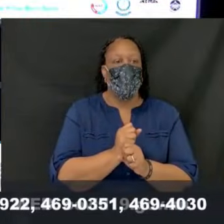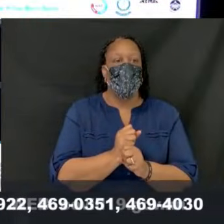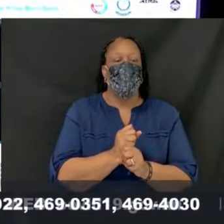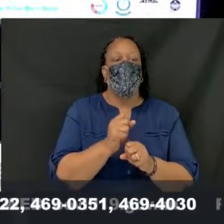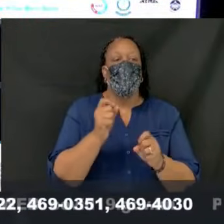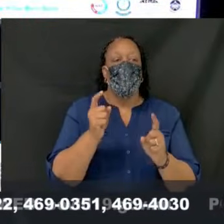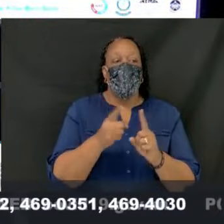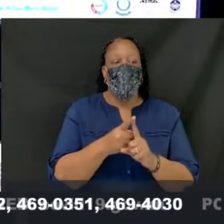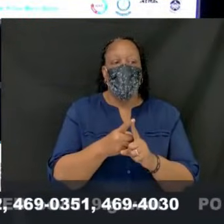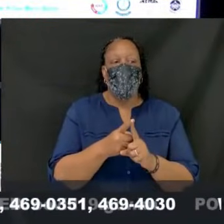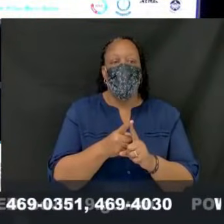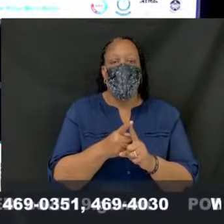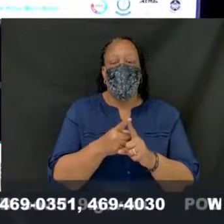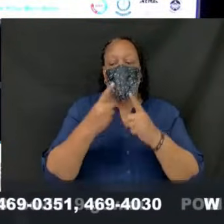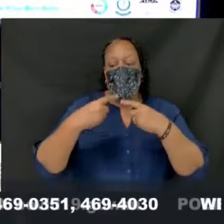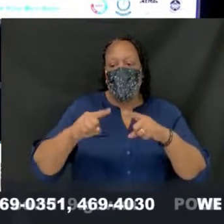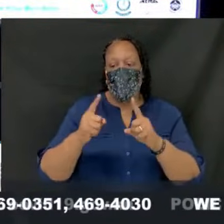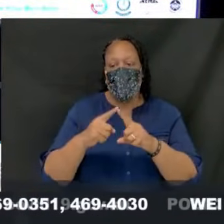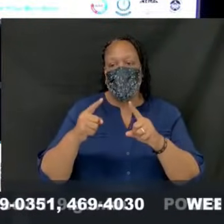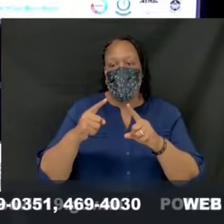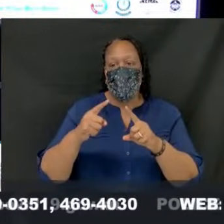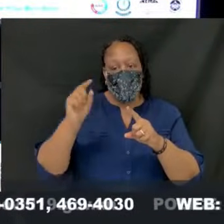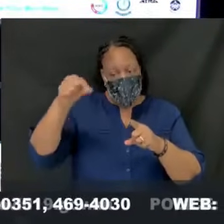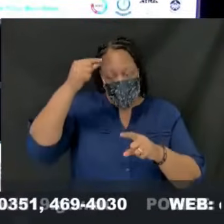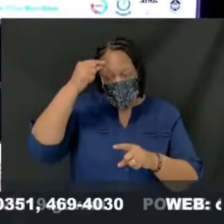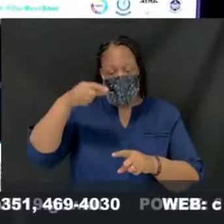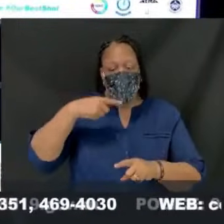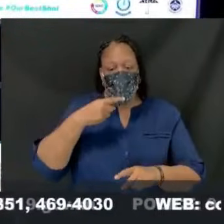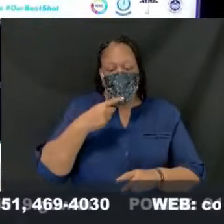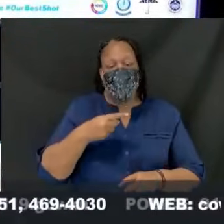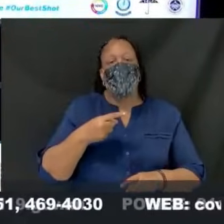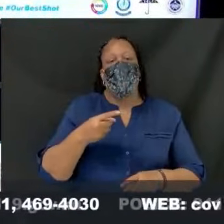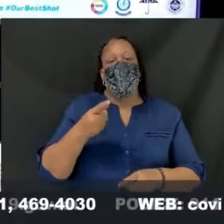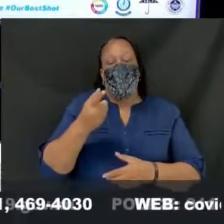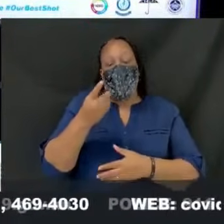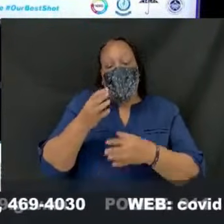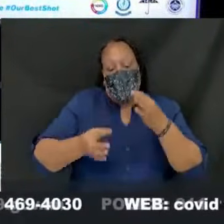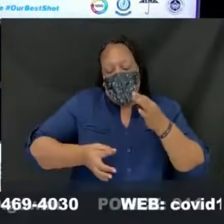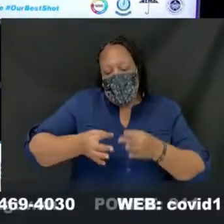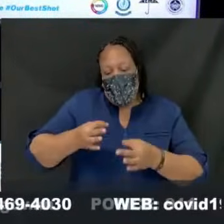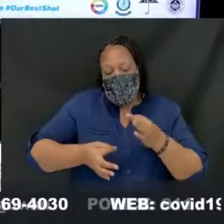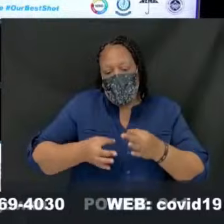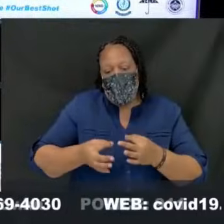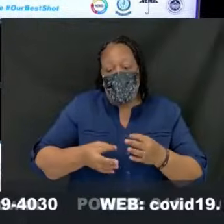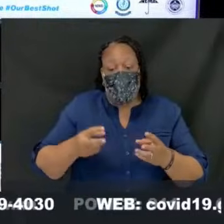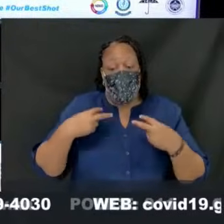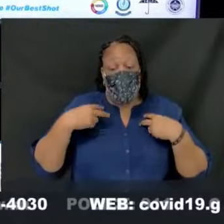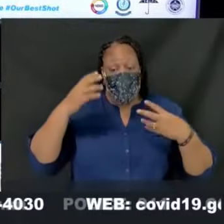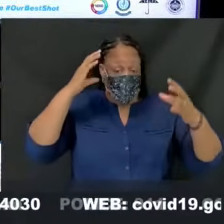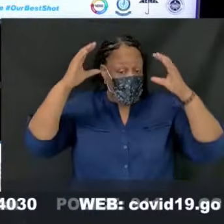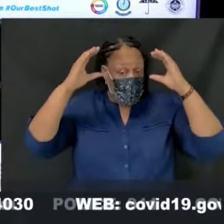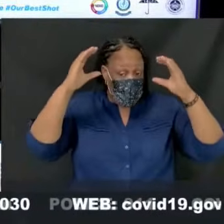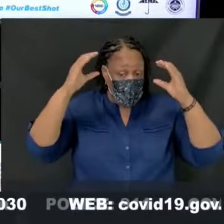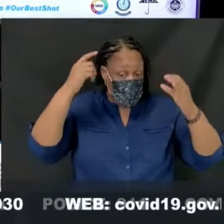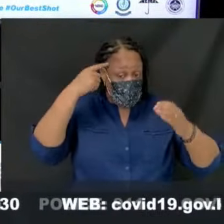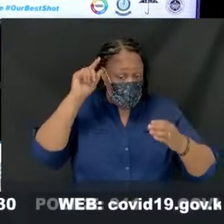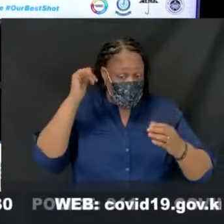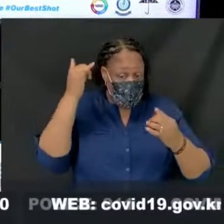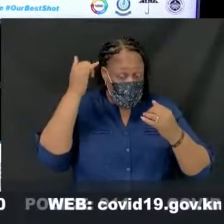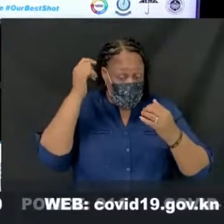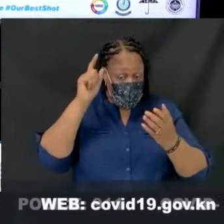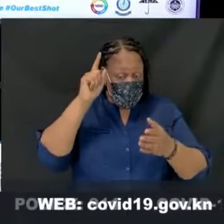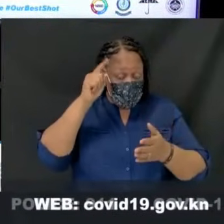eager about getting the entertainment sector up and running, and we have that as a priority to support